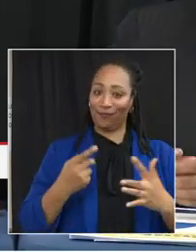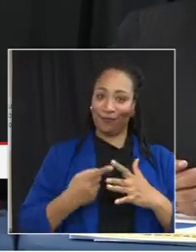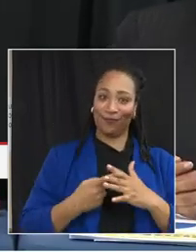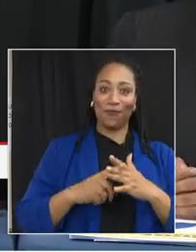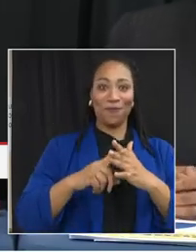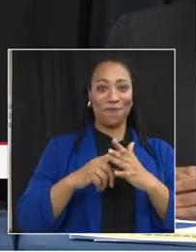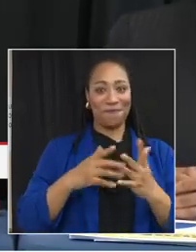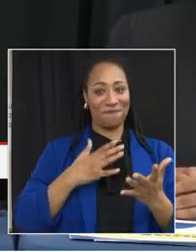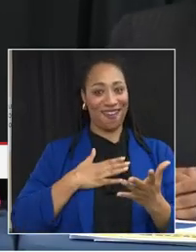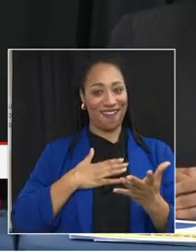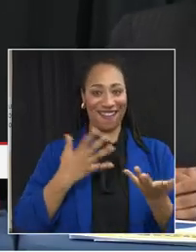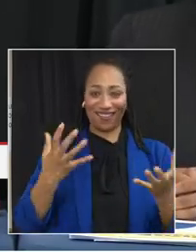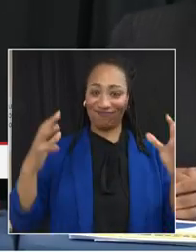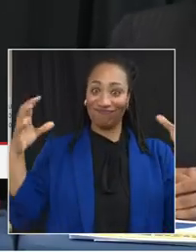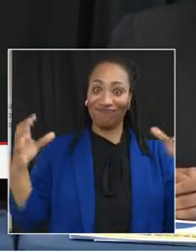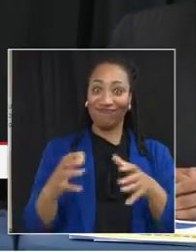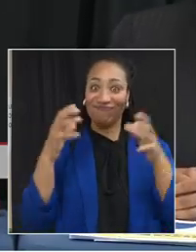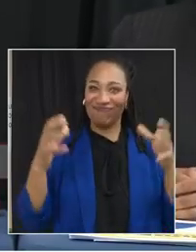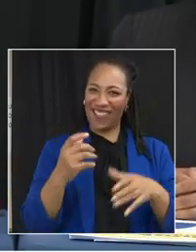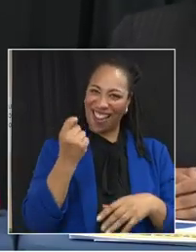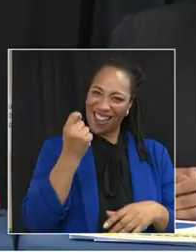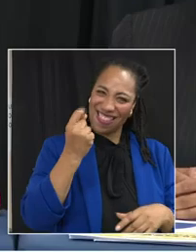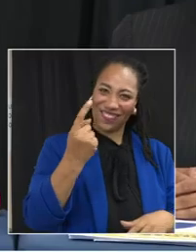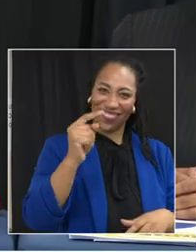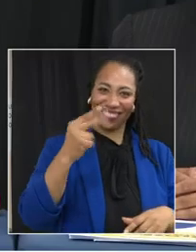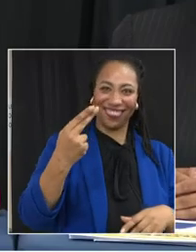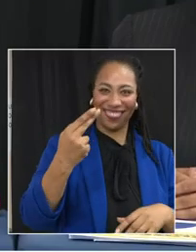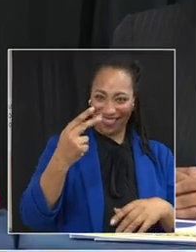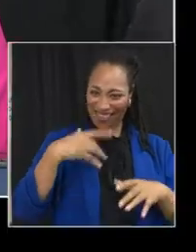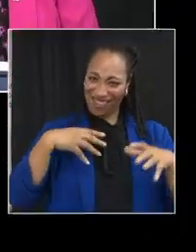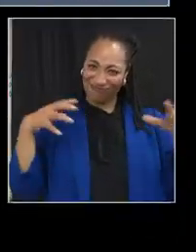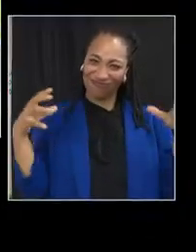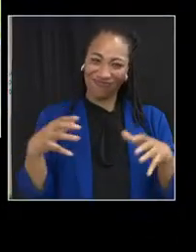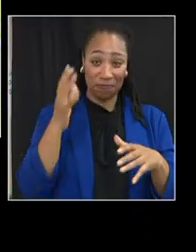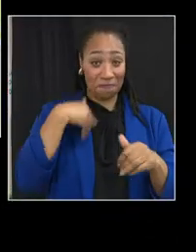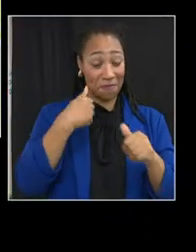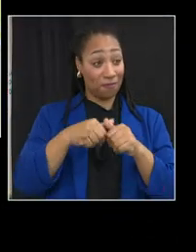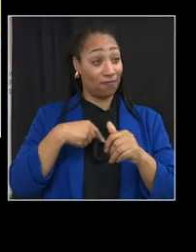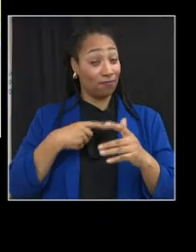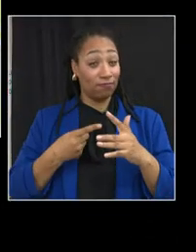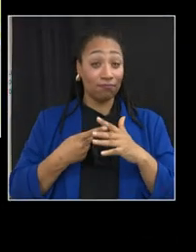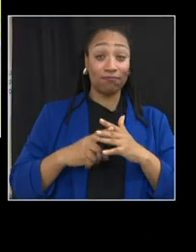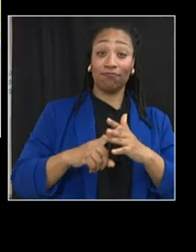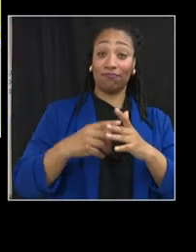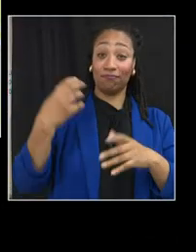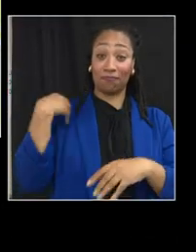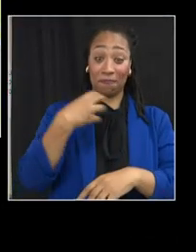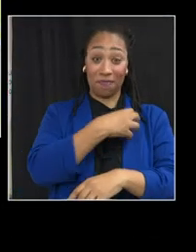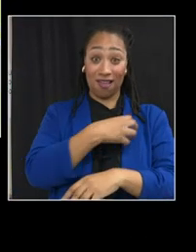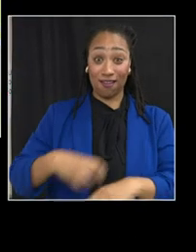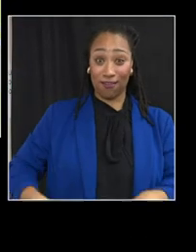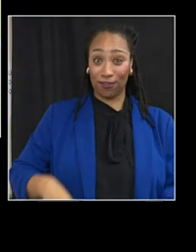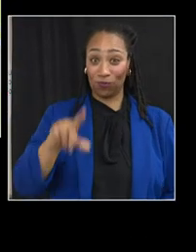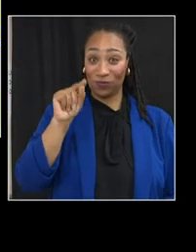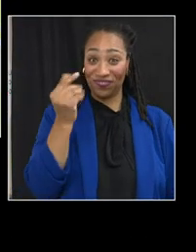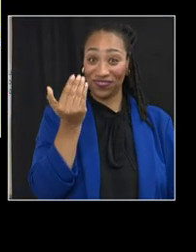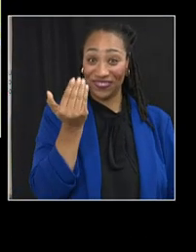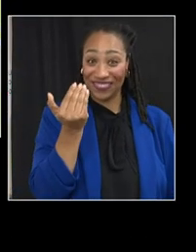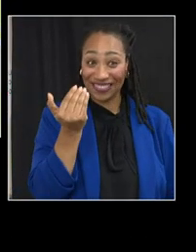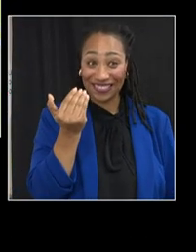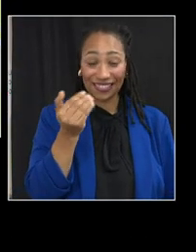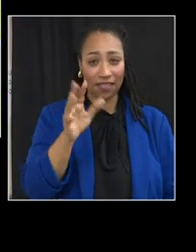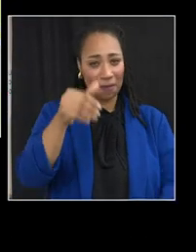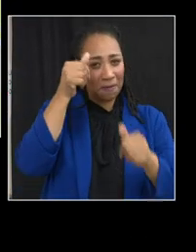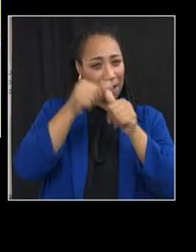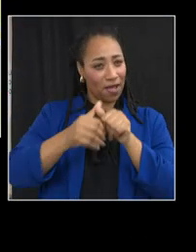Engagement Forum series. So when I became mayor in 2015, it was my commitment then, as it is